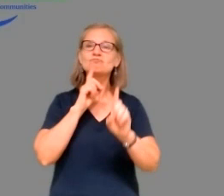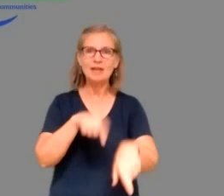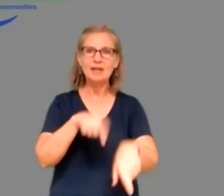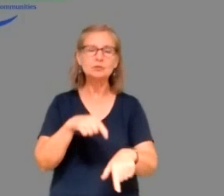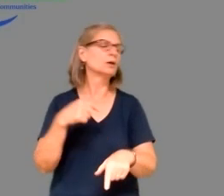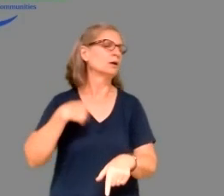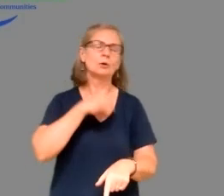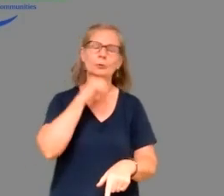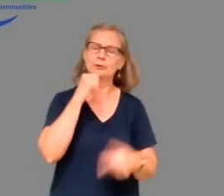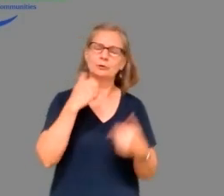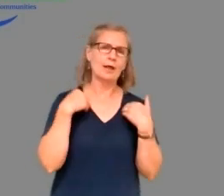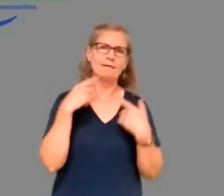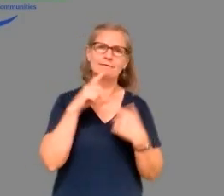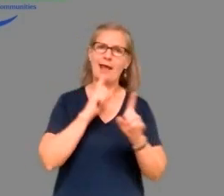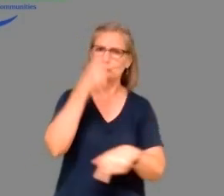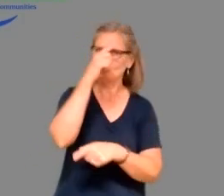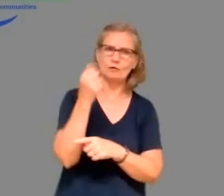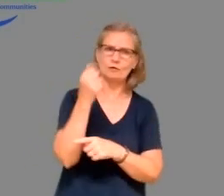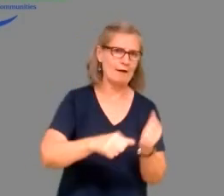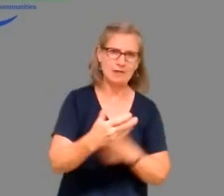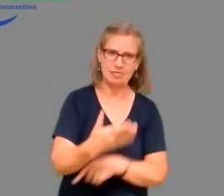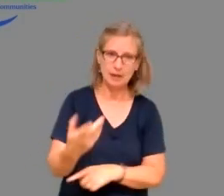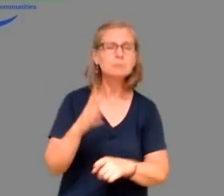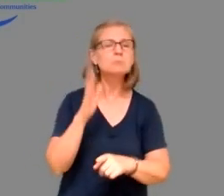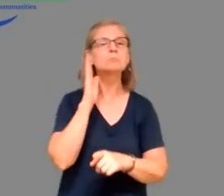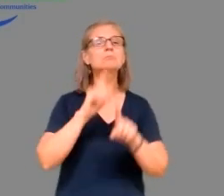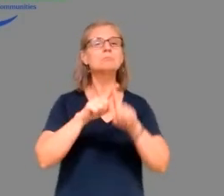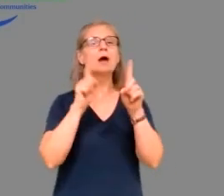everything, but we're going to try. As well as you can always